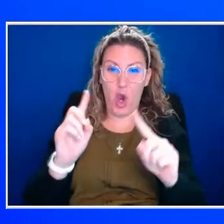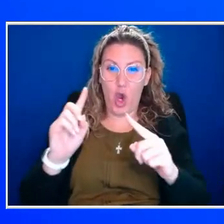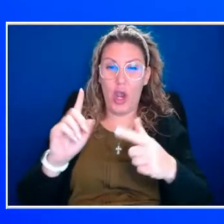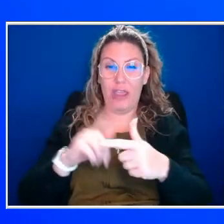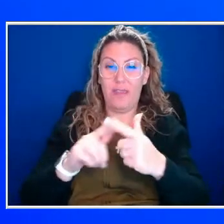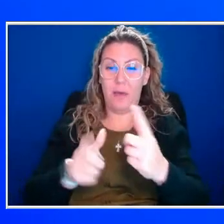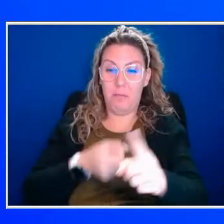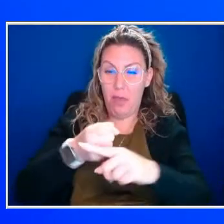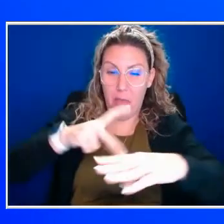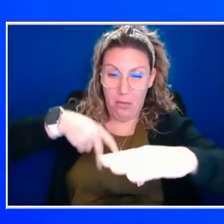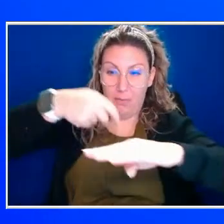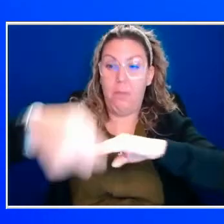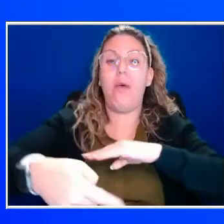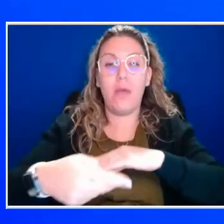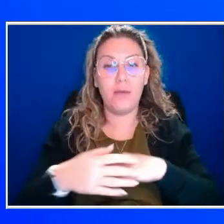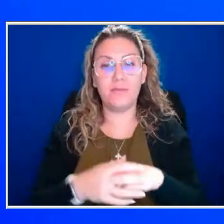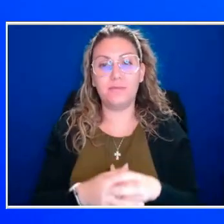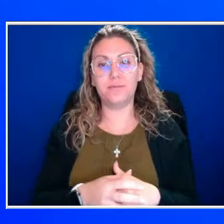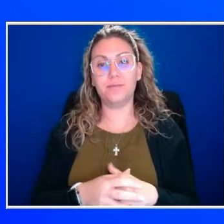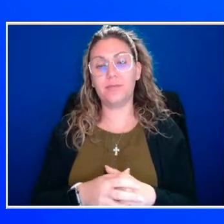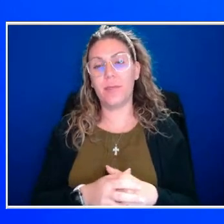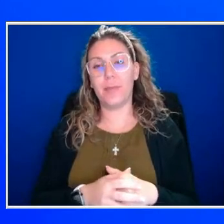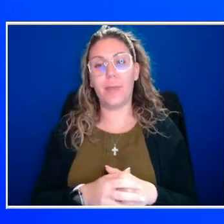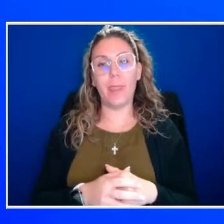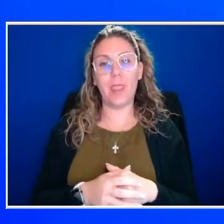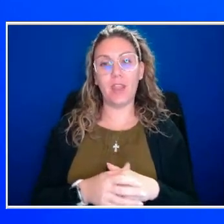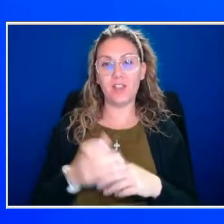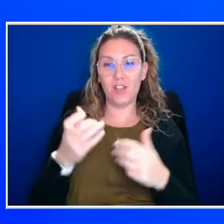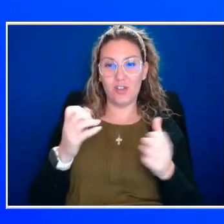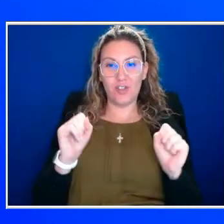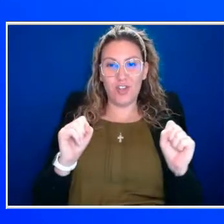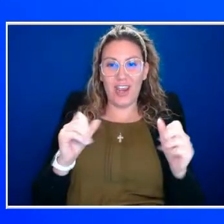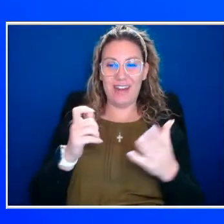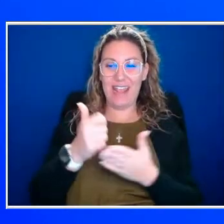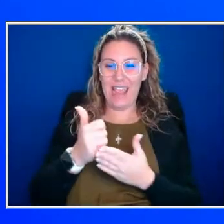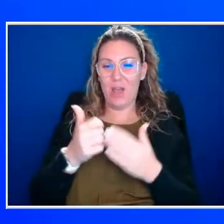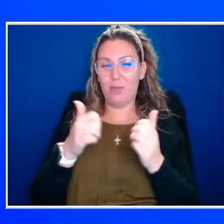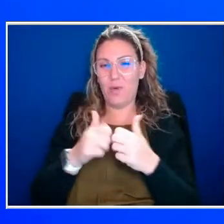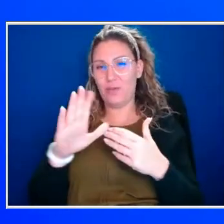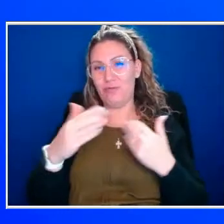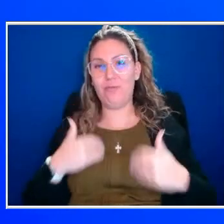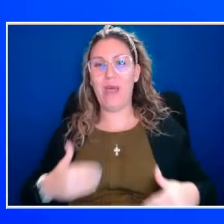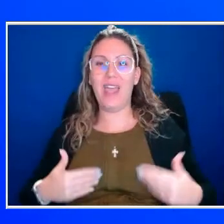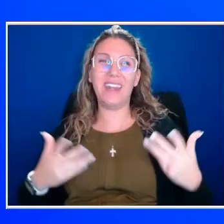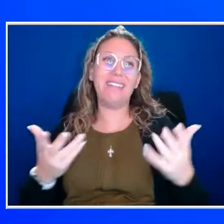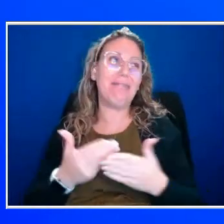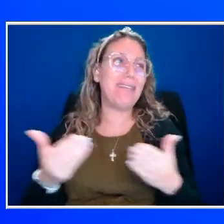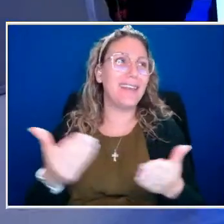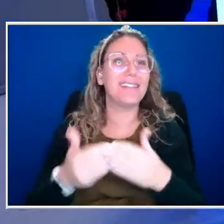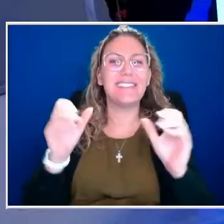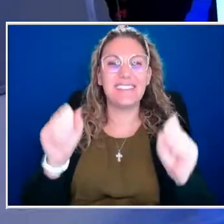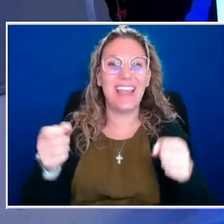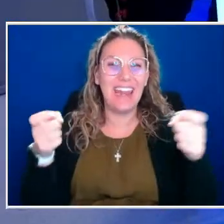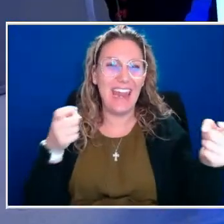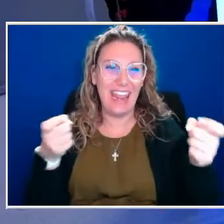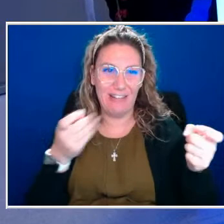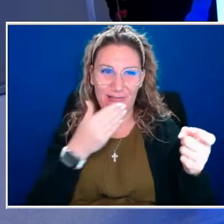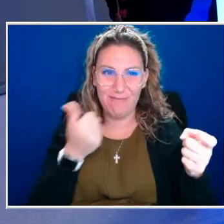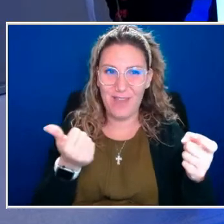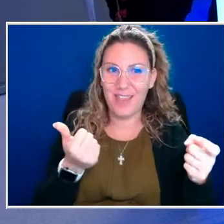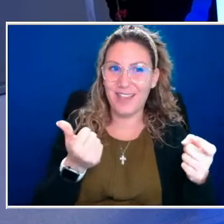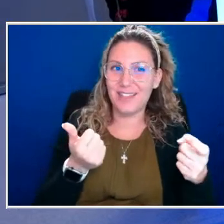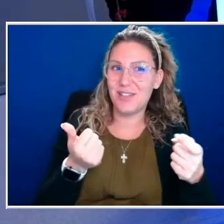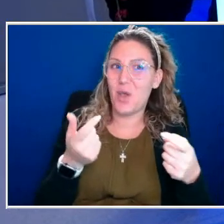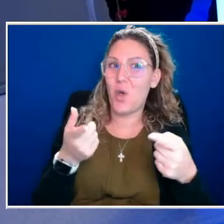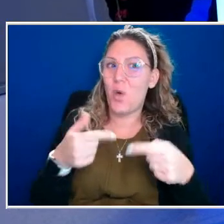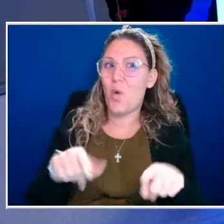us. And so certainly trying to cushion that fall with the pieces of your body that really can handle it the best as you kind of move. Yes,